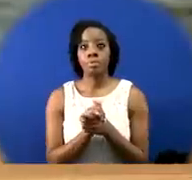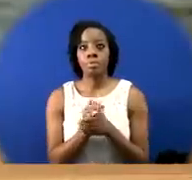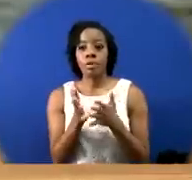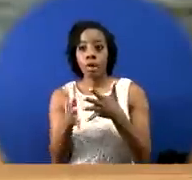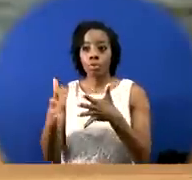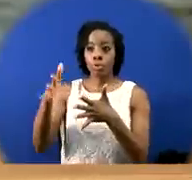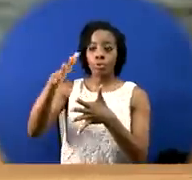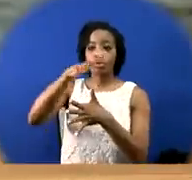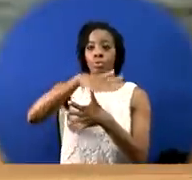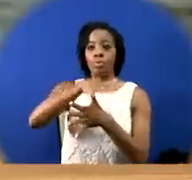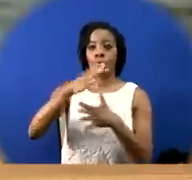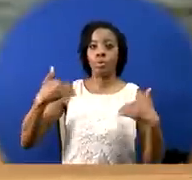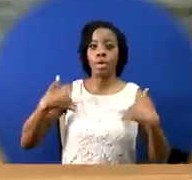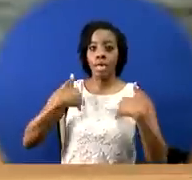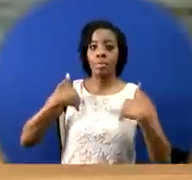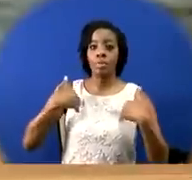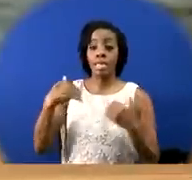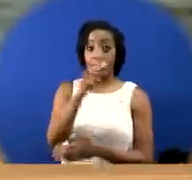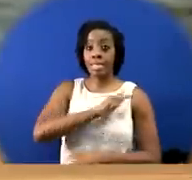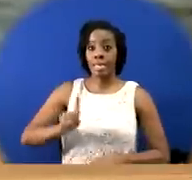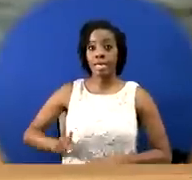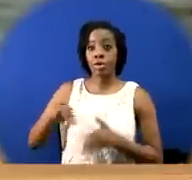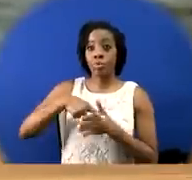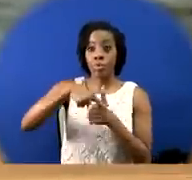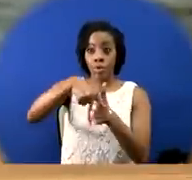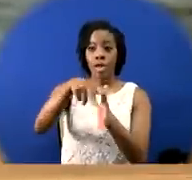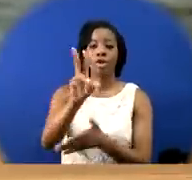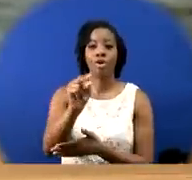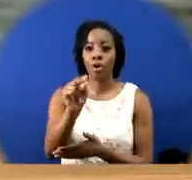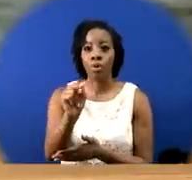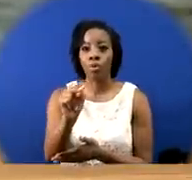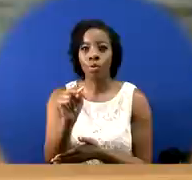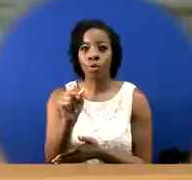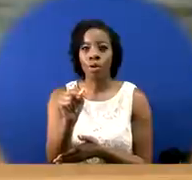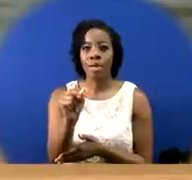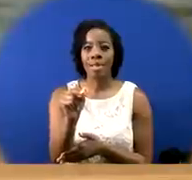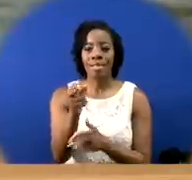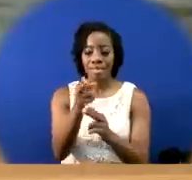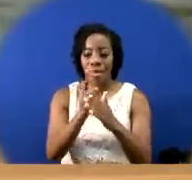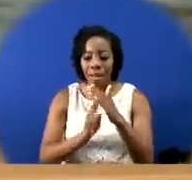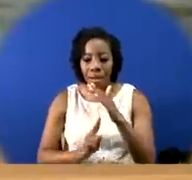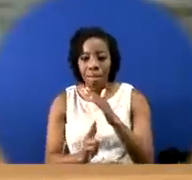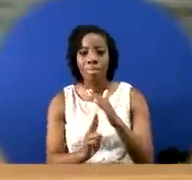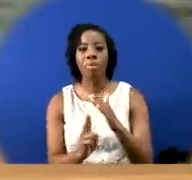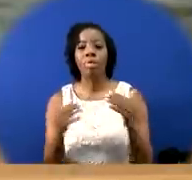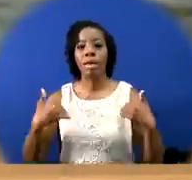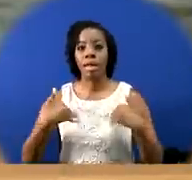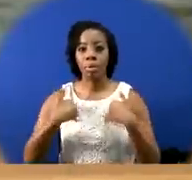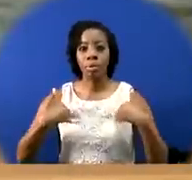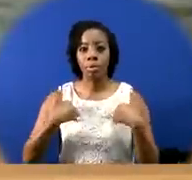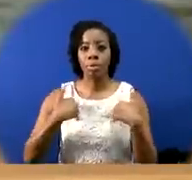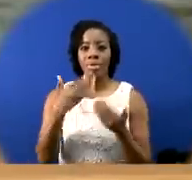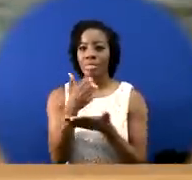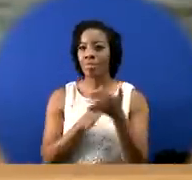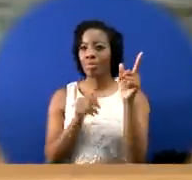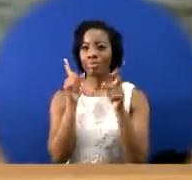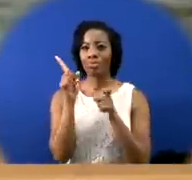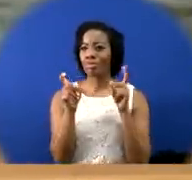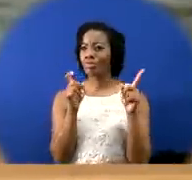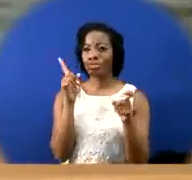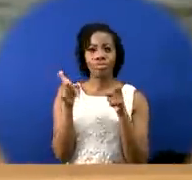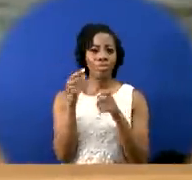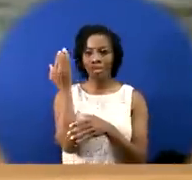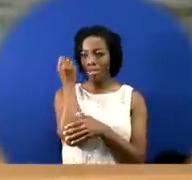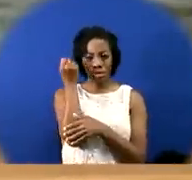a lowly animal, a meek and lowly animal. So now everybody's looking, some with celebration, some with questions, scratching their